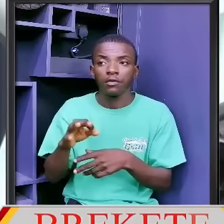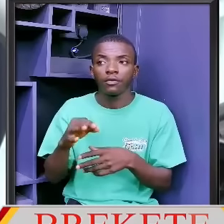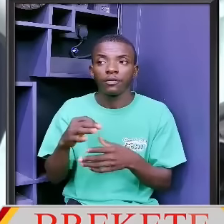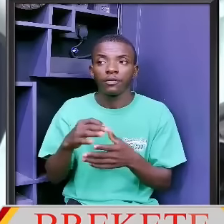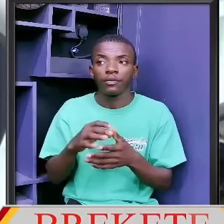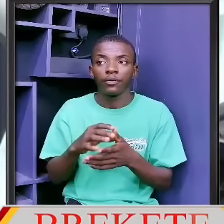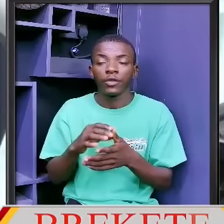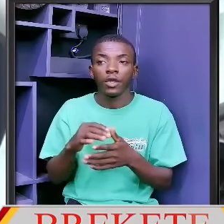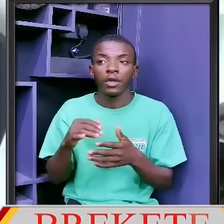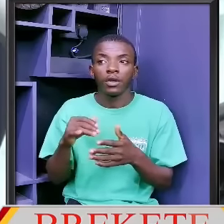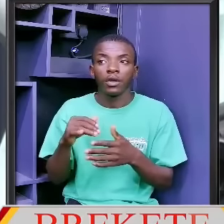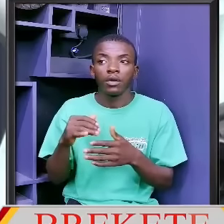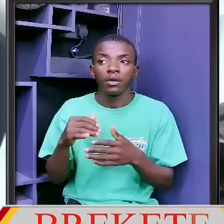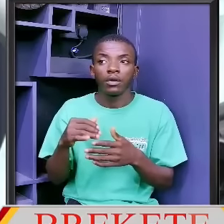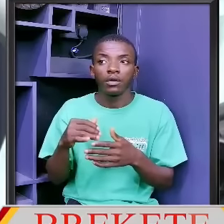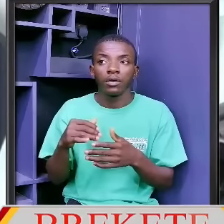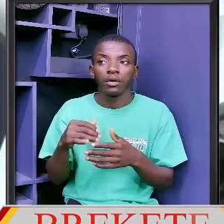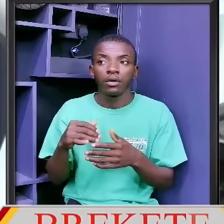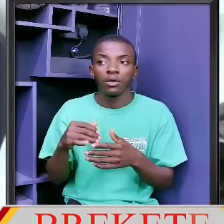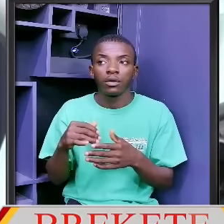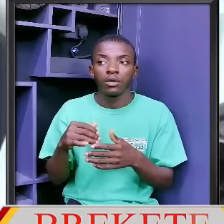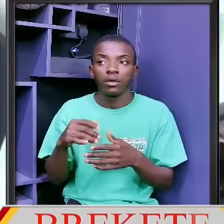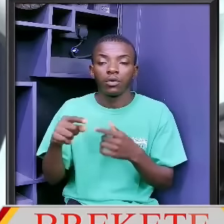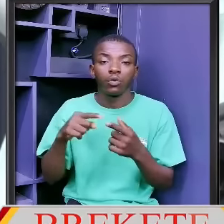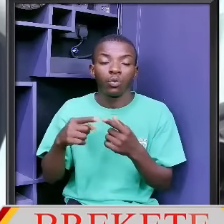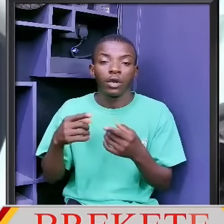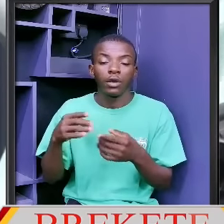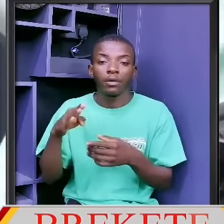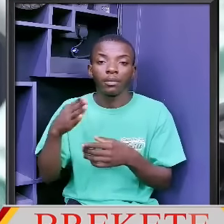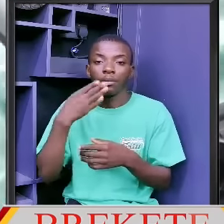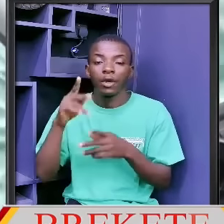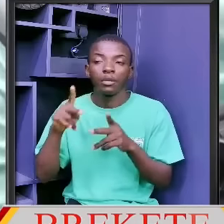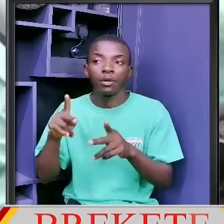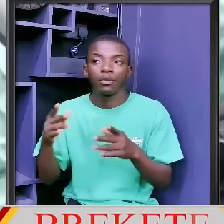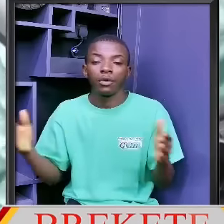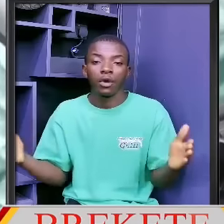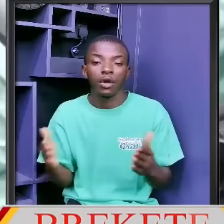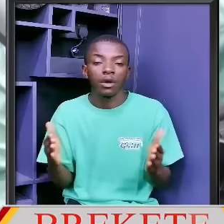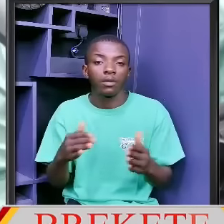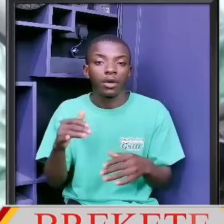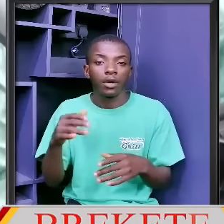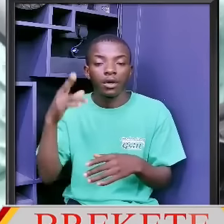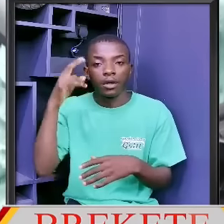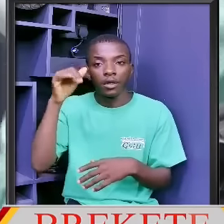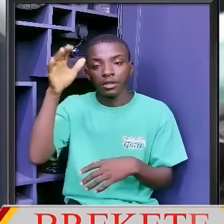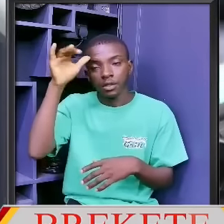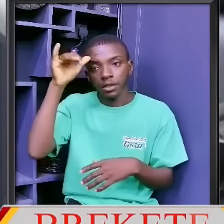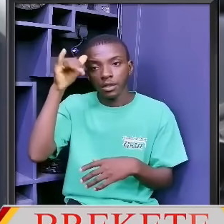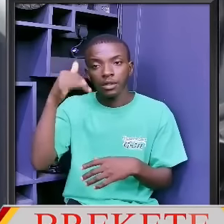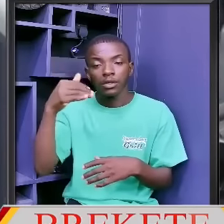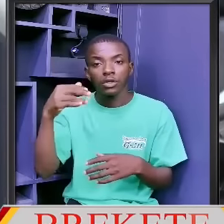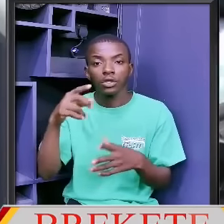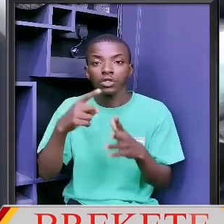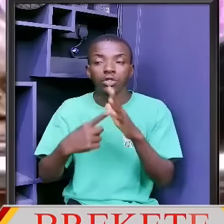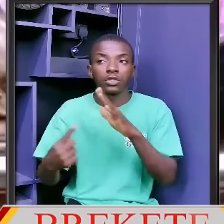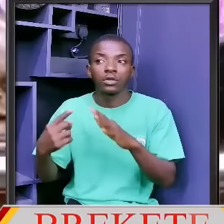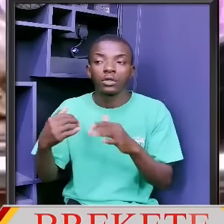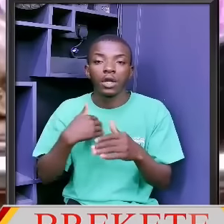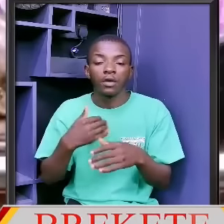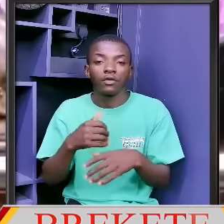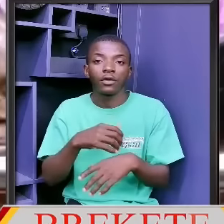what happened to his own cows? That when bandit came to pack his cow, they didn't see him because he has one